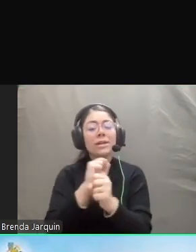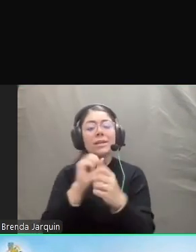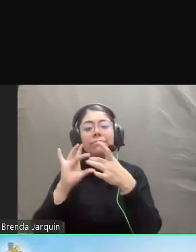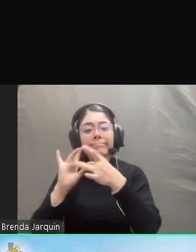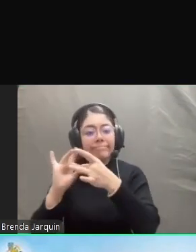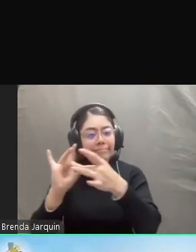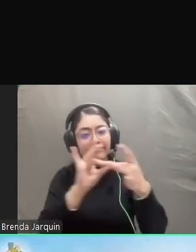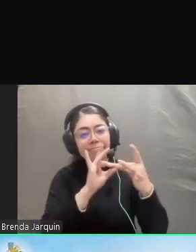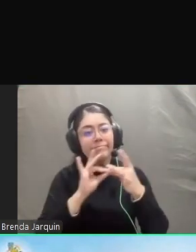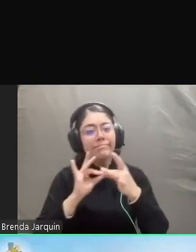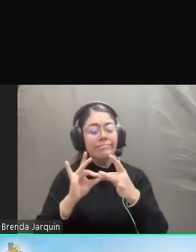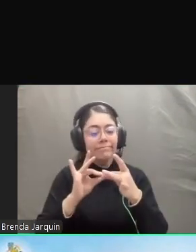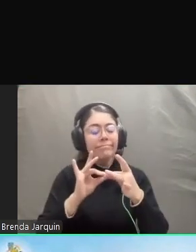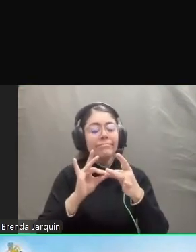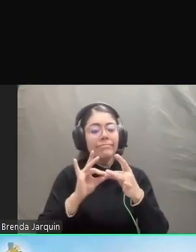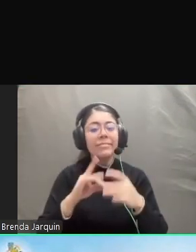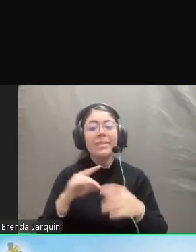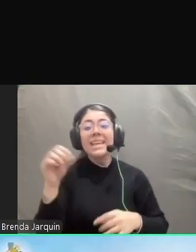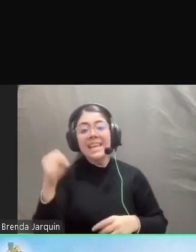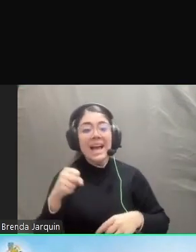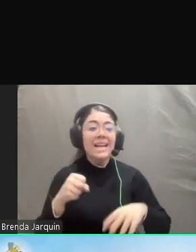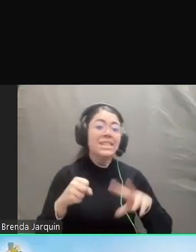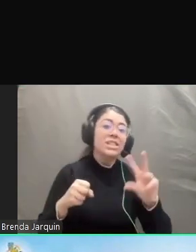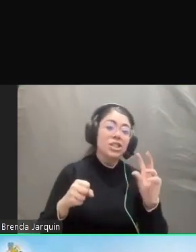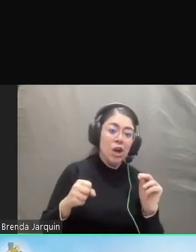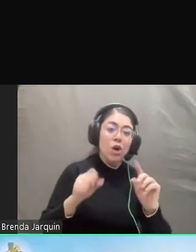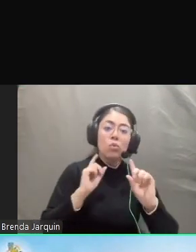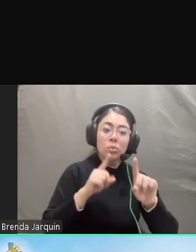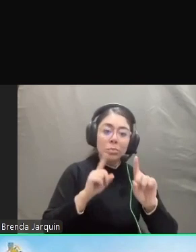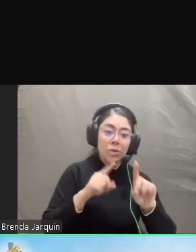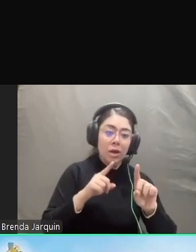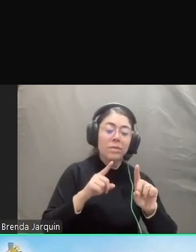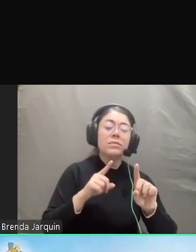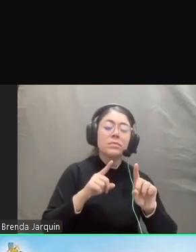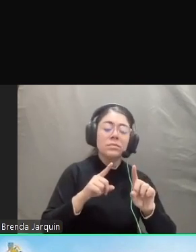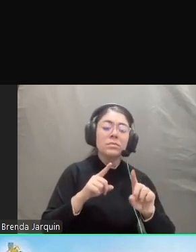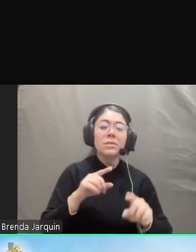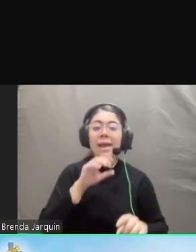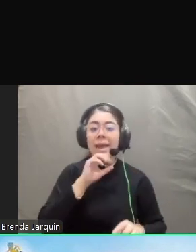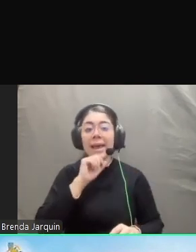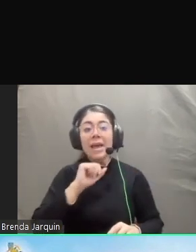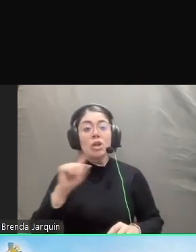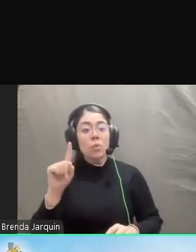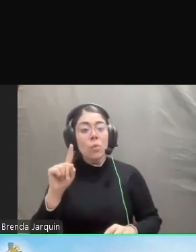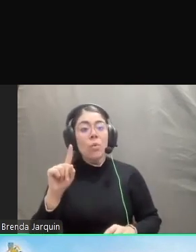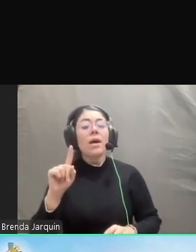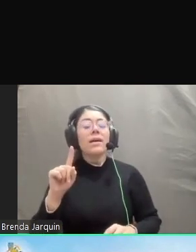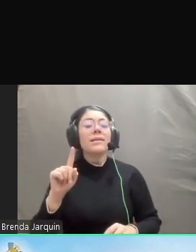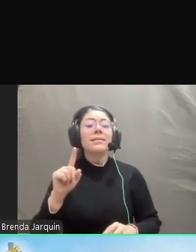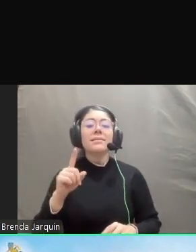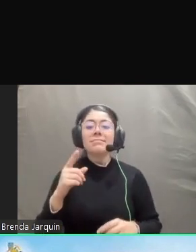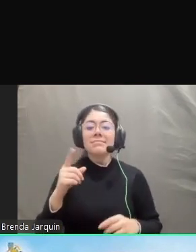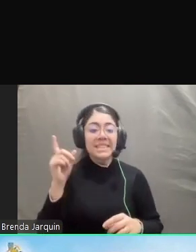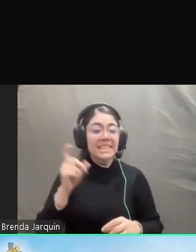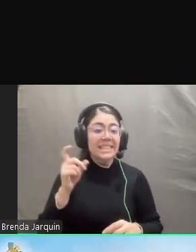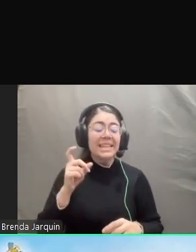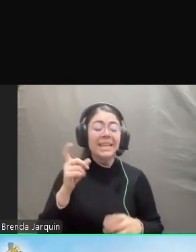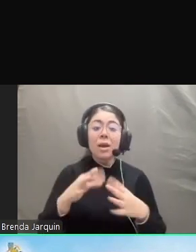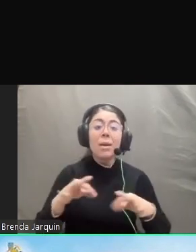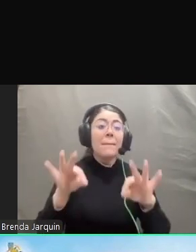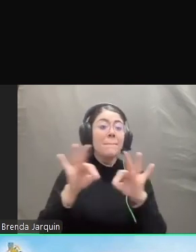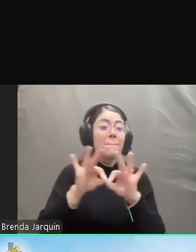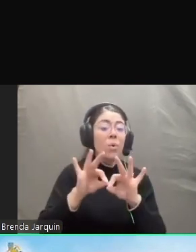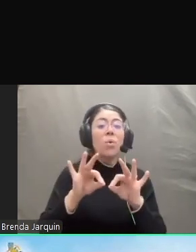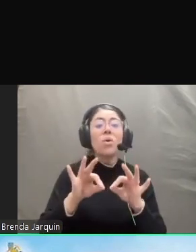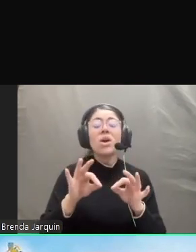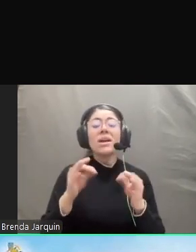and very specifically, page 1 includes critical information and resources to assist you in aligning